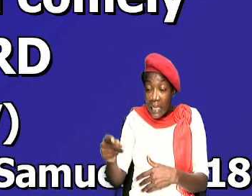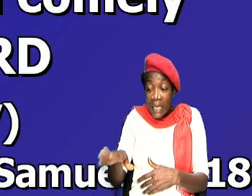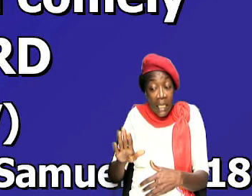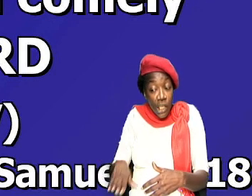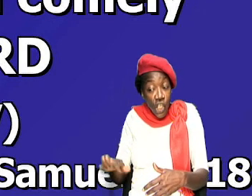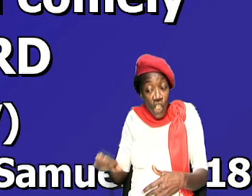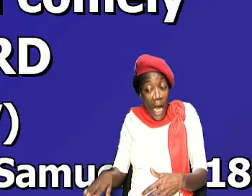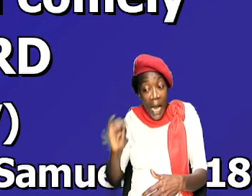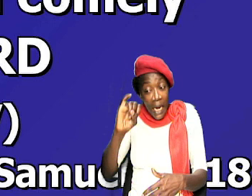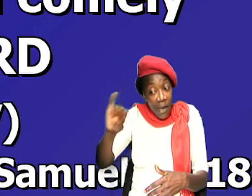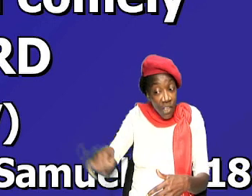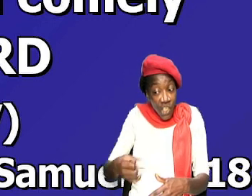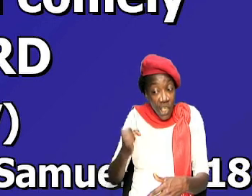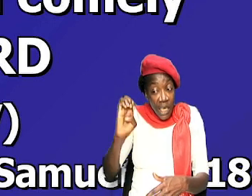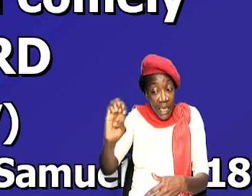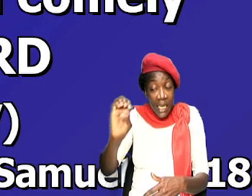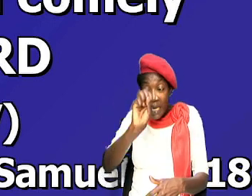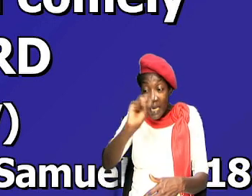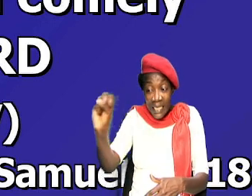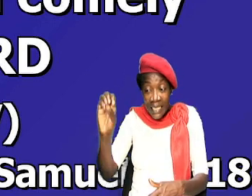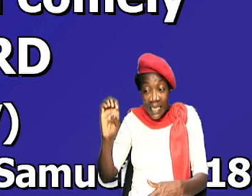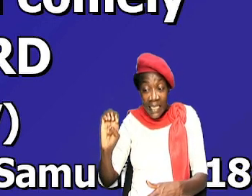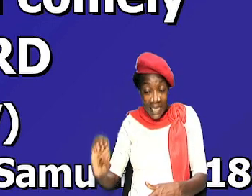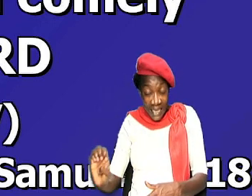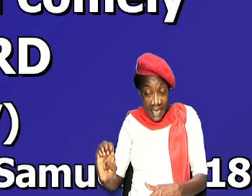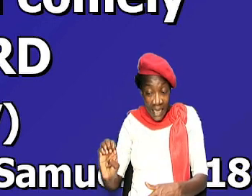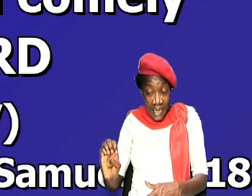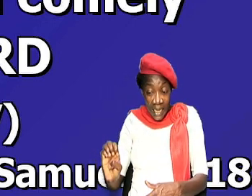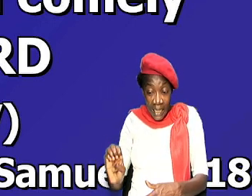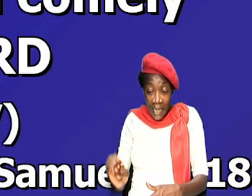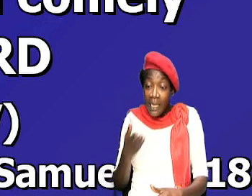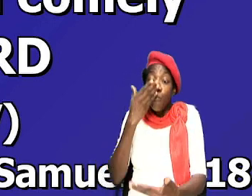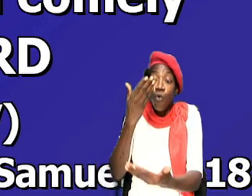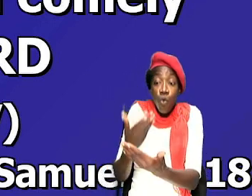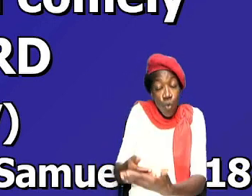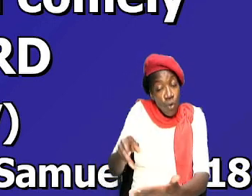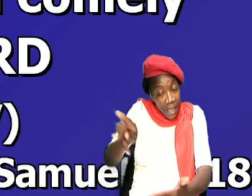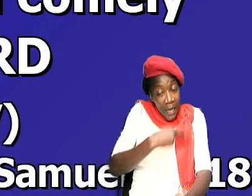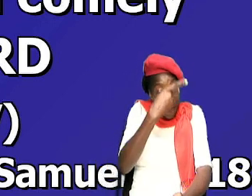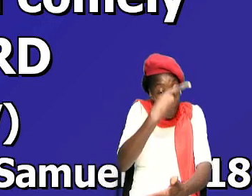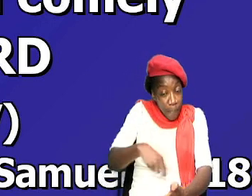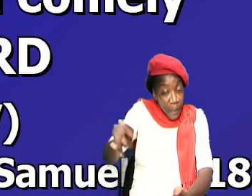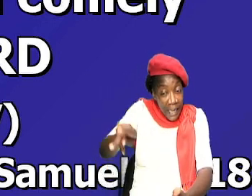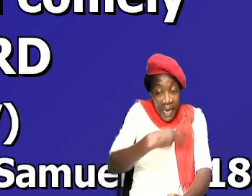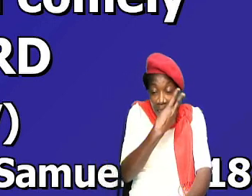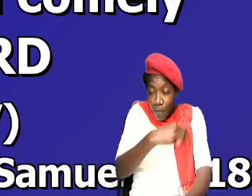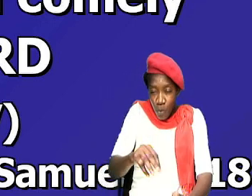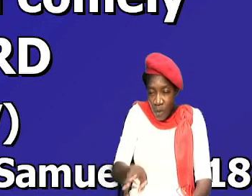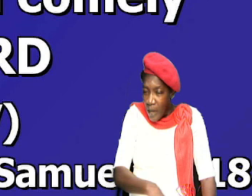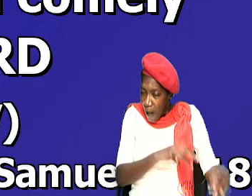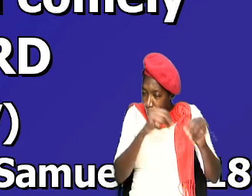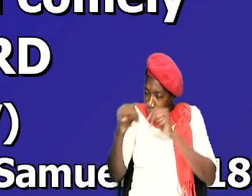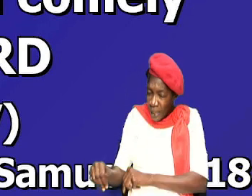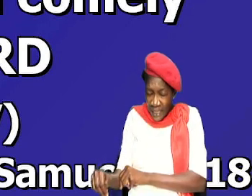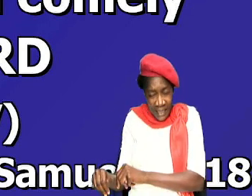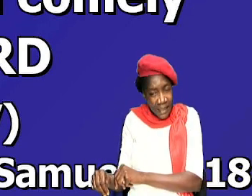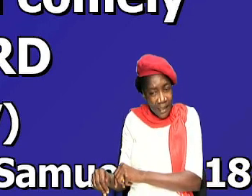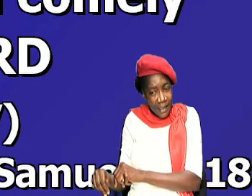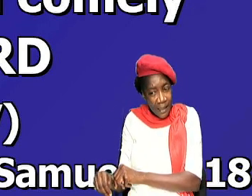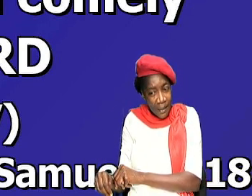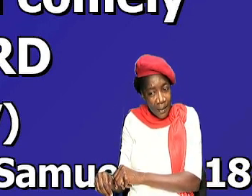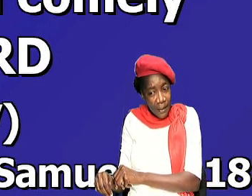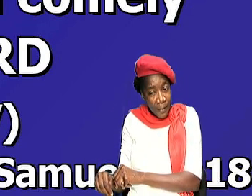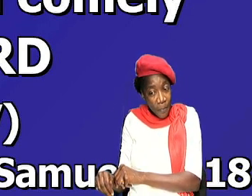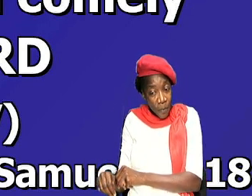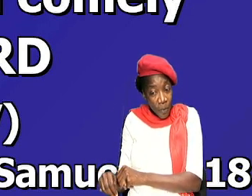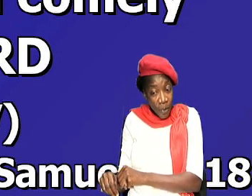Jesse, the Bethlehemite, that is cunning in playing, and a mighty valiant